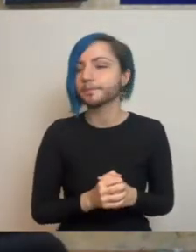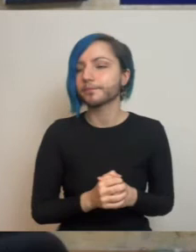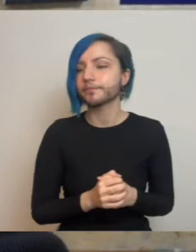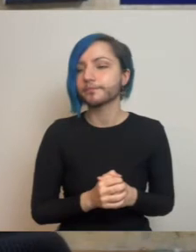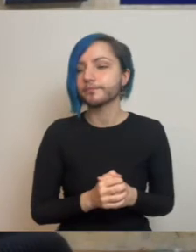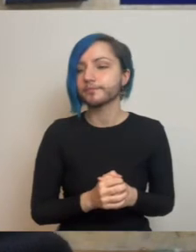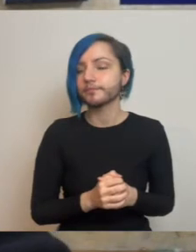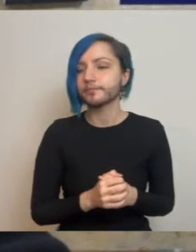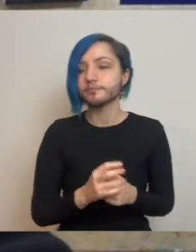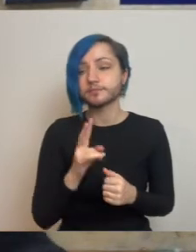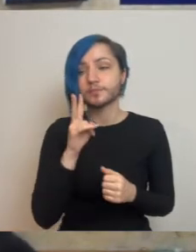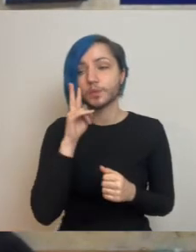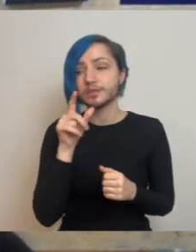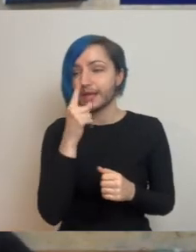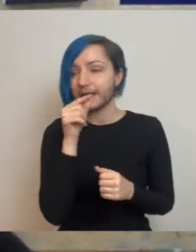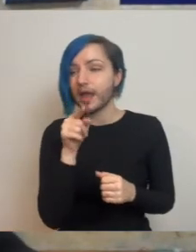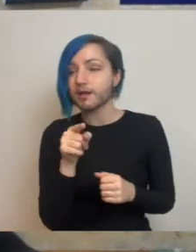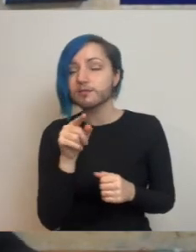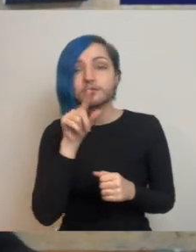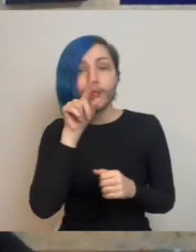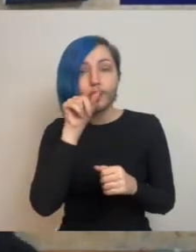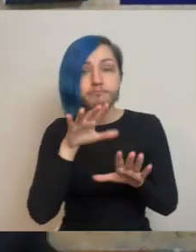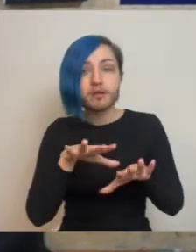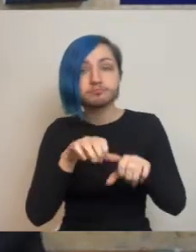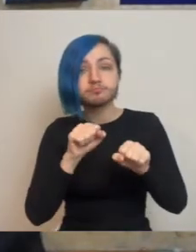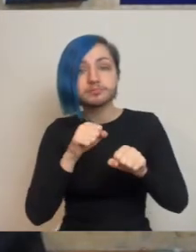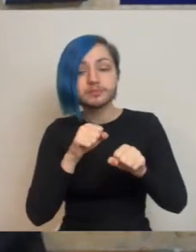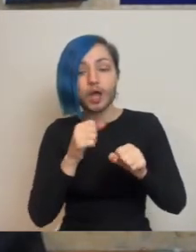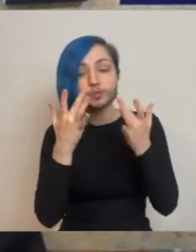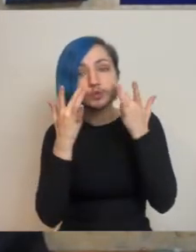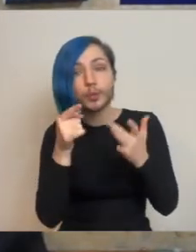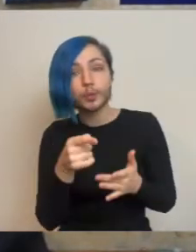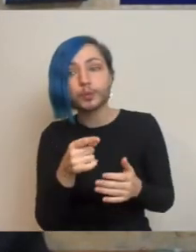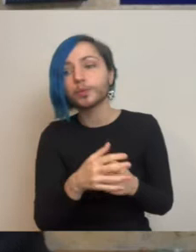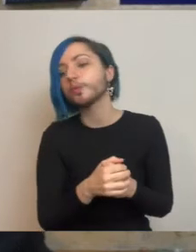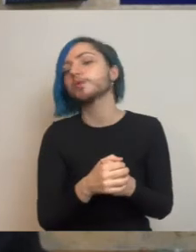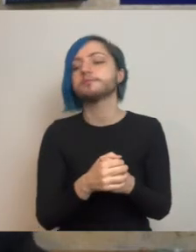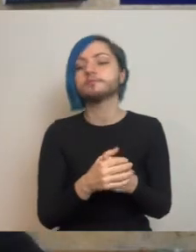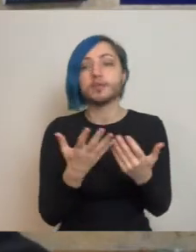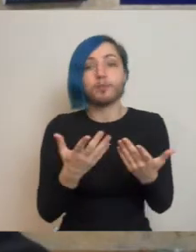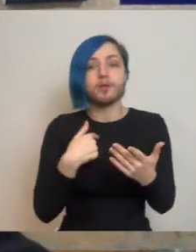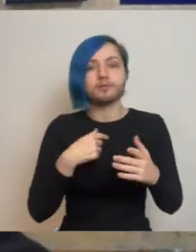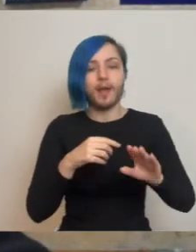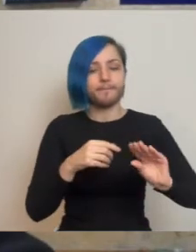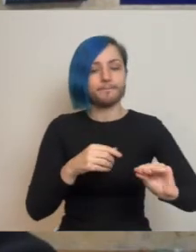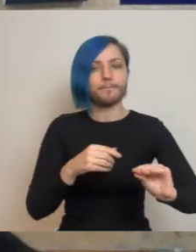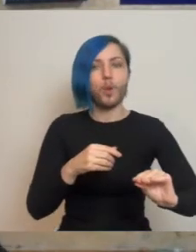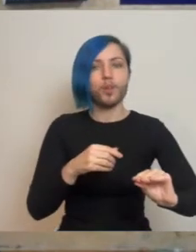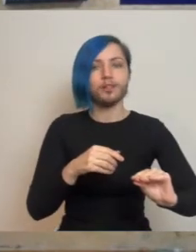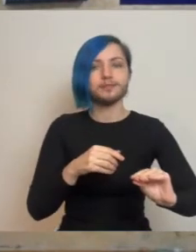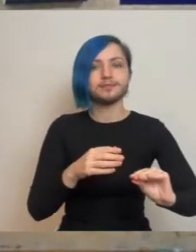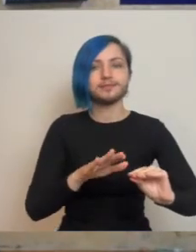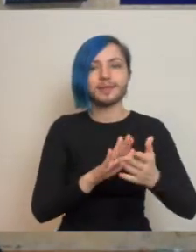So you can see that the bird is starting to come through there, okay? and I'm just holding the image down so I don't lose my